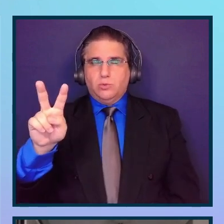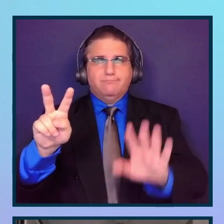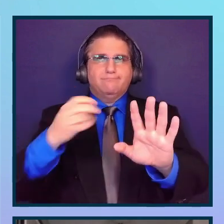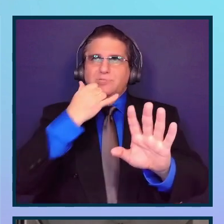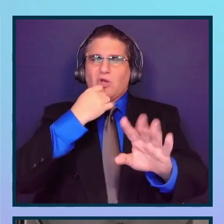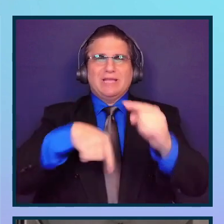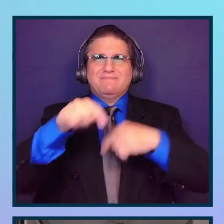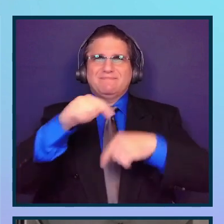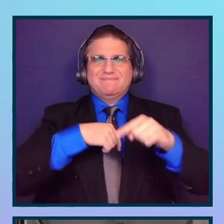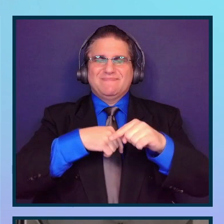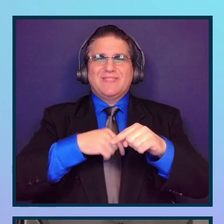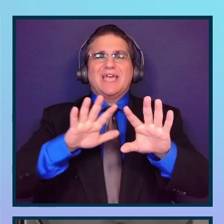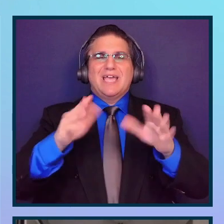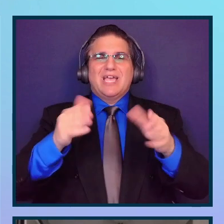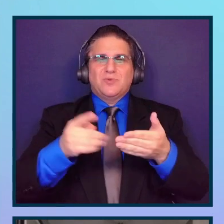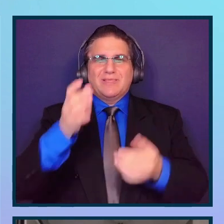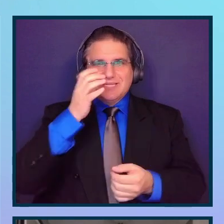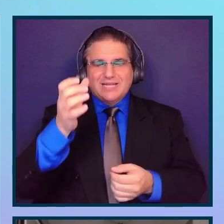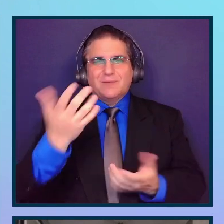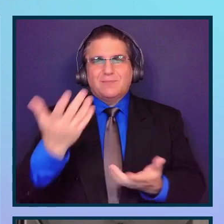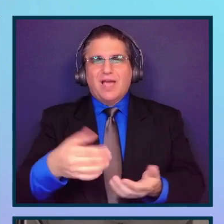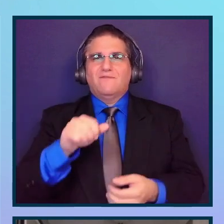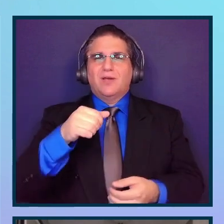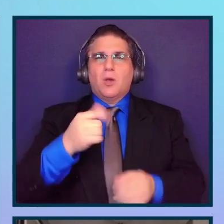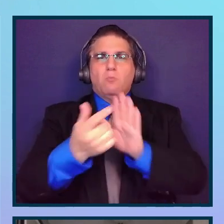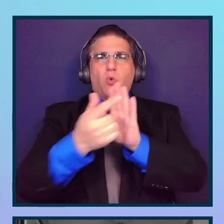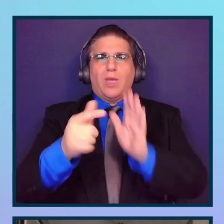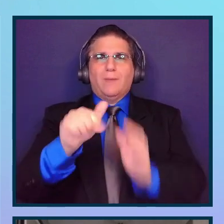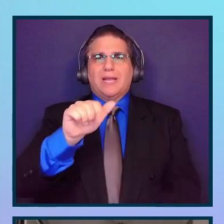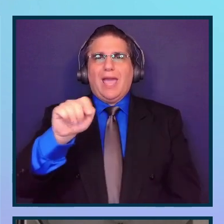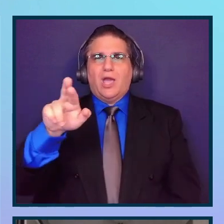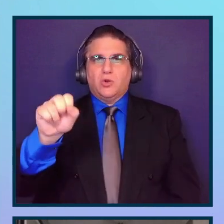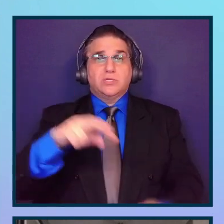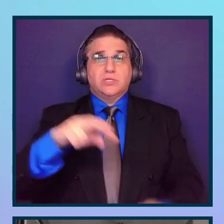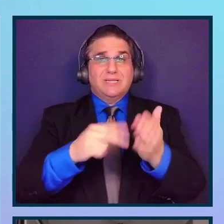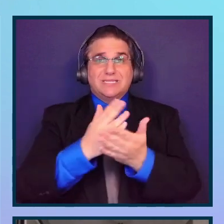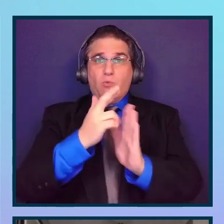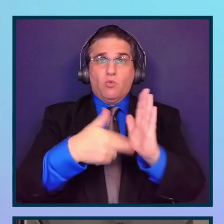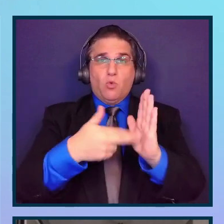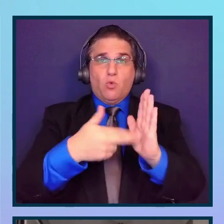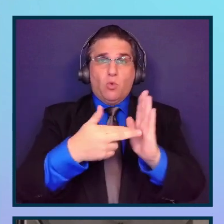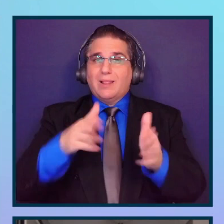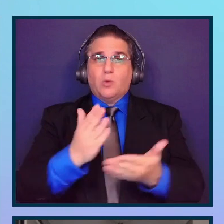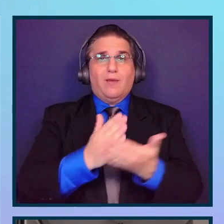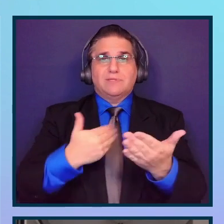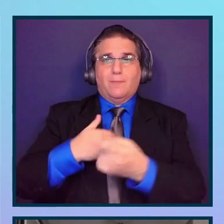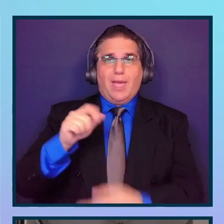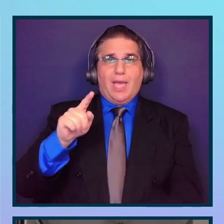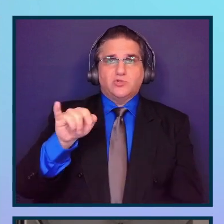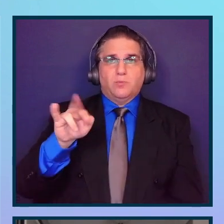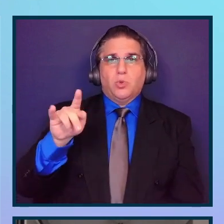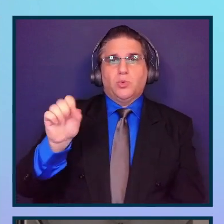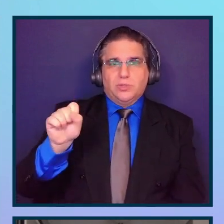2.2 introduce a concept of prohibited adders where some roles are not allowed to have some attributes. For the